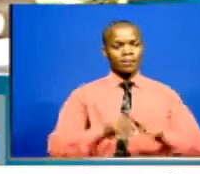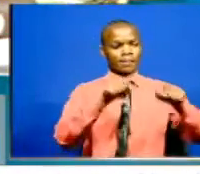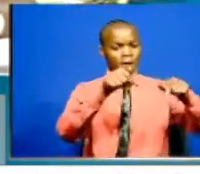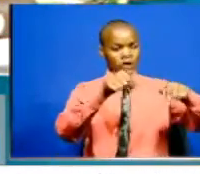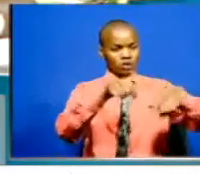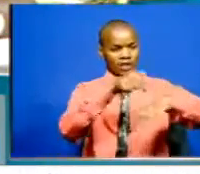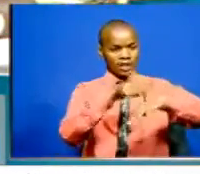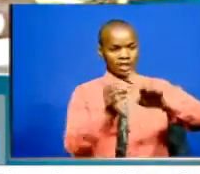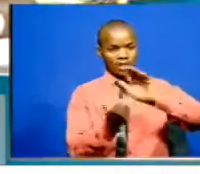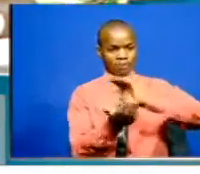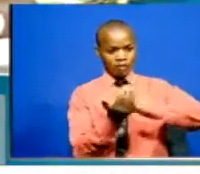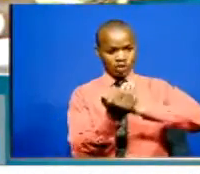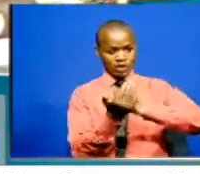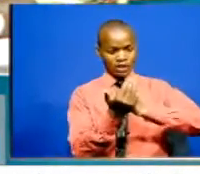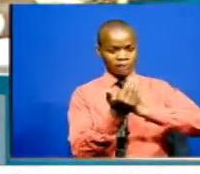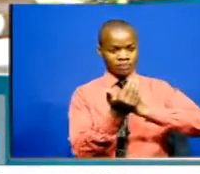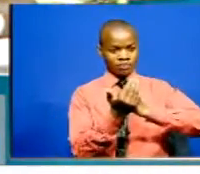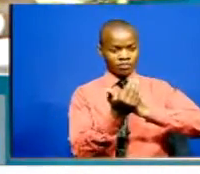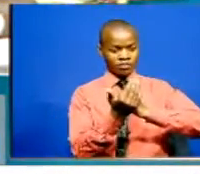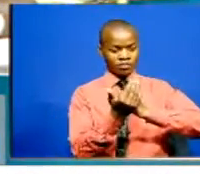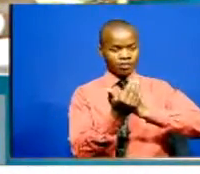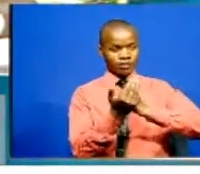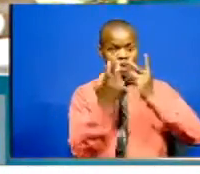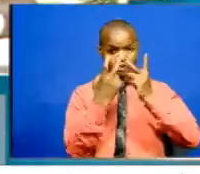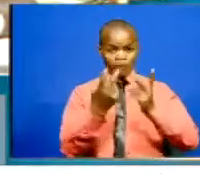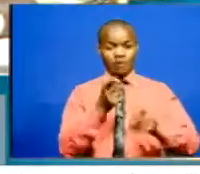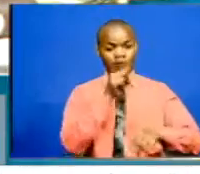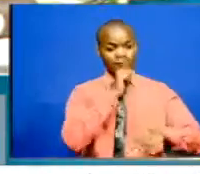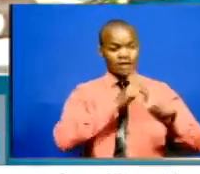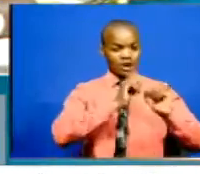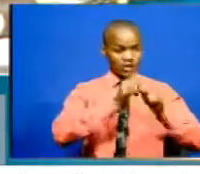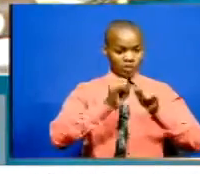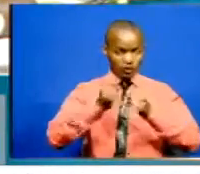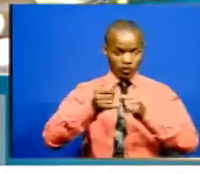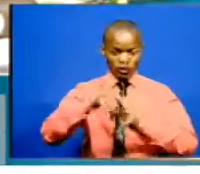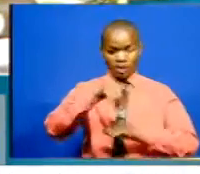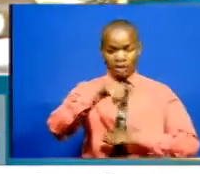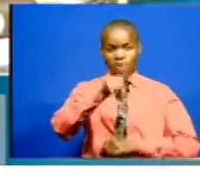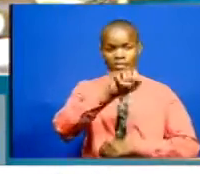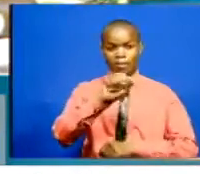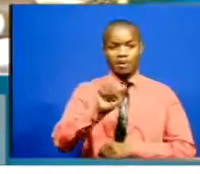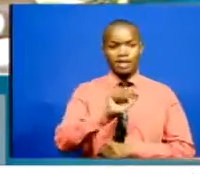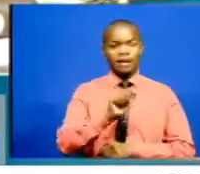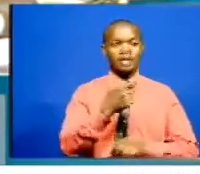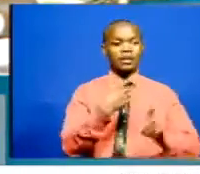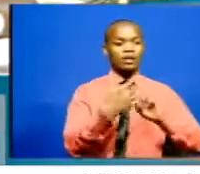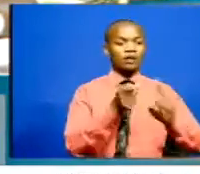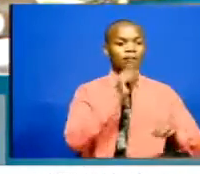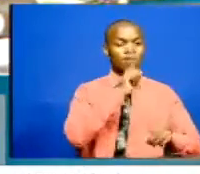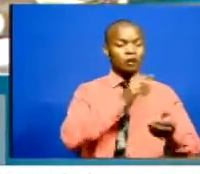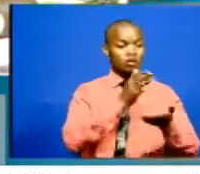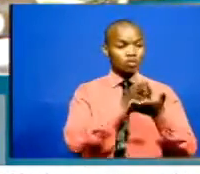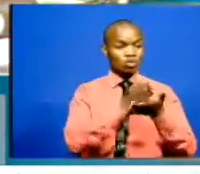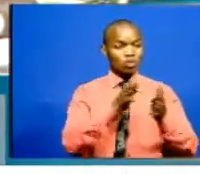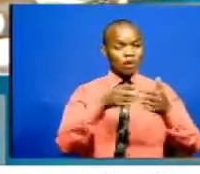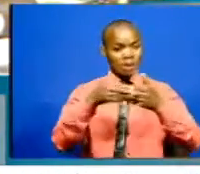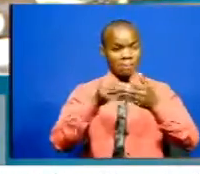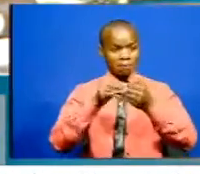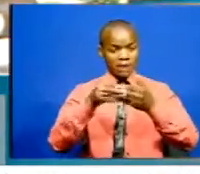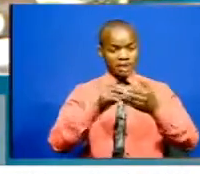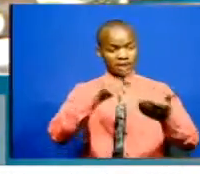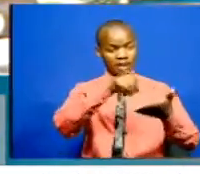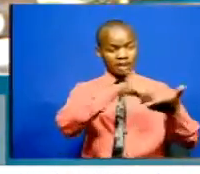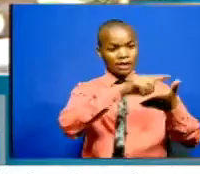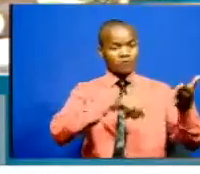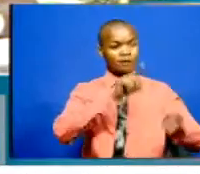when listening to the news, the PS talked about here in the country, of course, there is a ban on plastic bags, but he's saying that